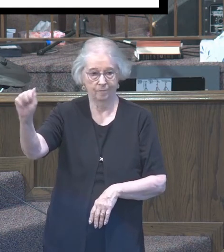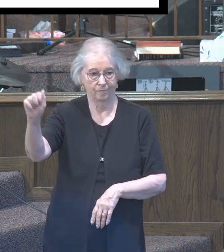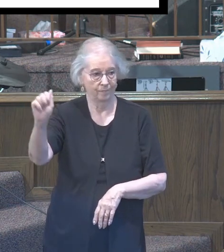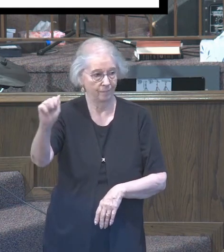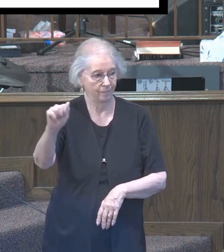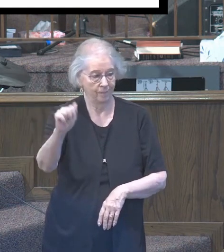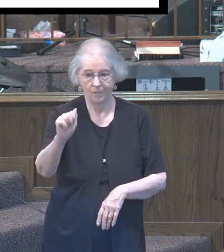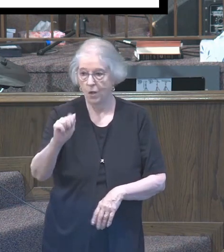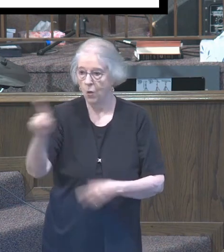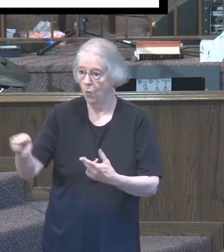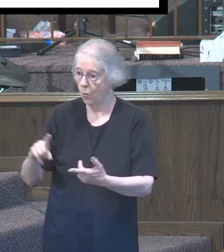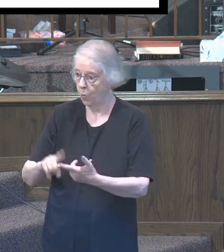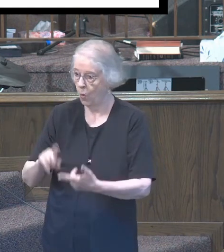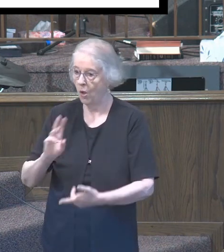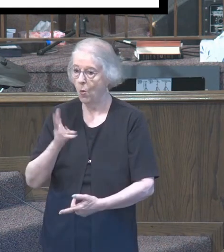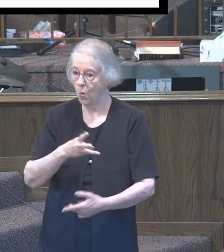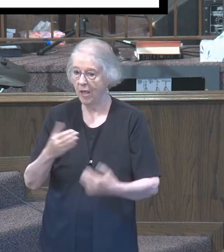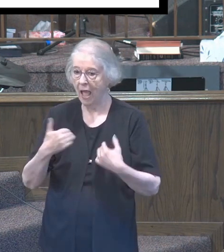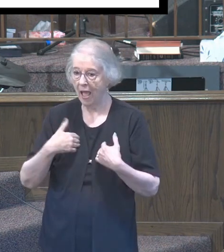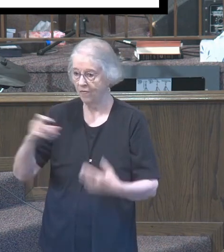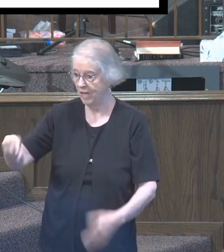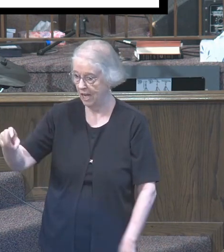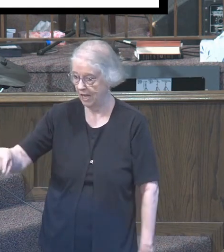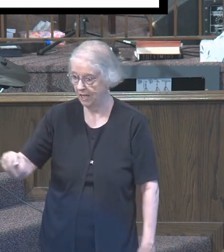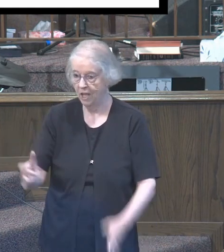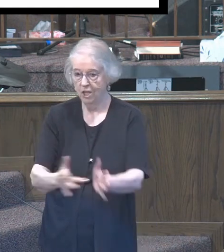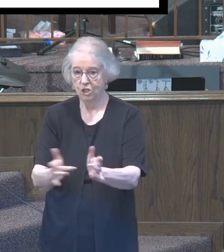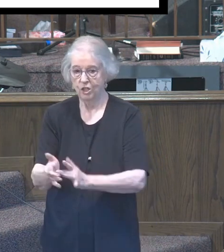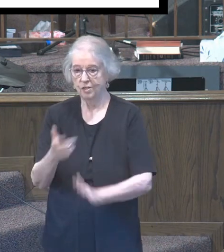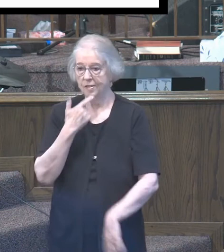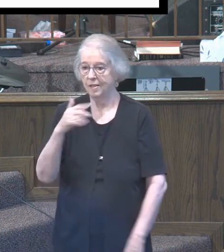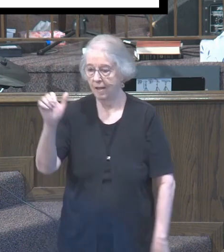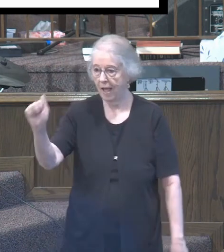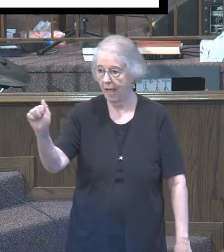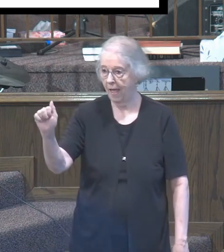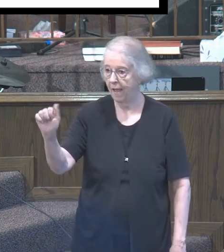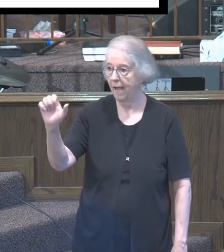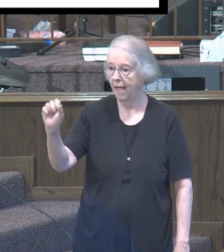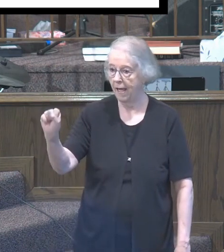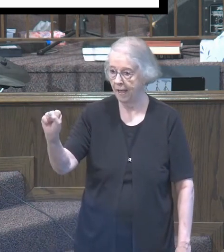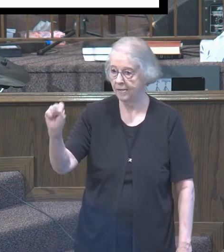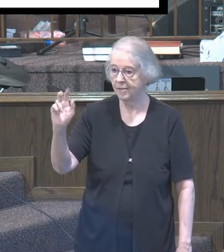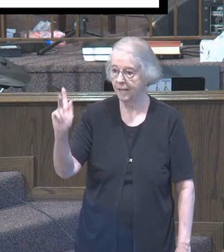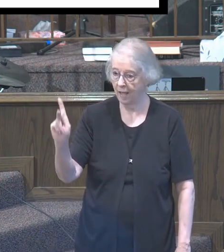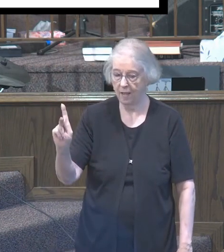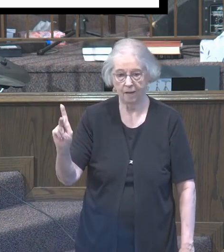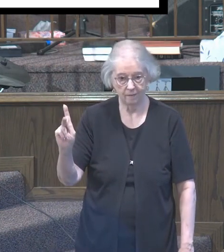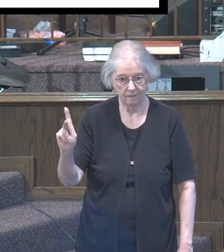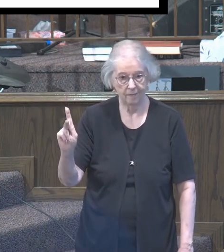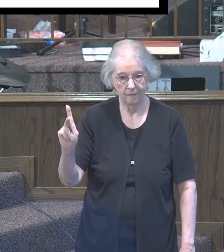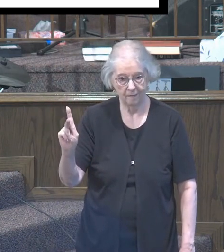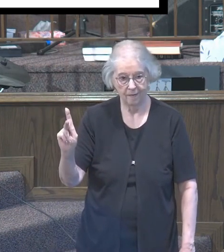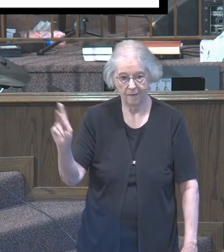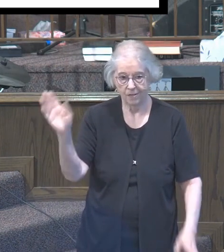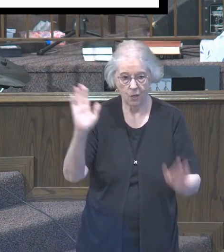such a thing. You're at least decent to your own children. So don't you think the God who conceived you in love